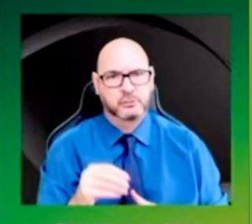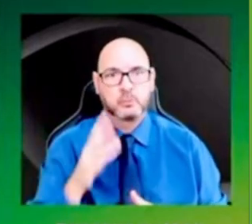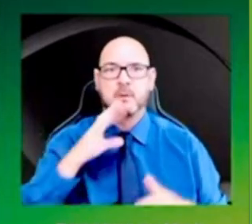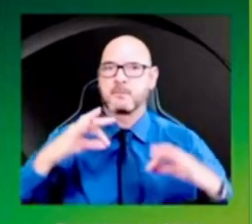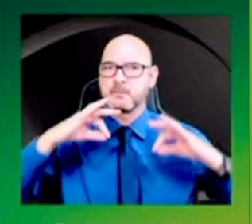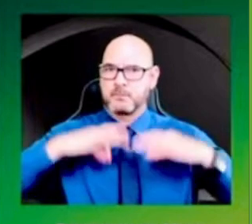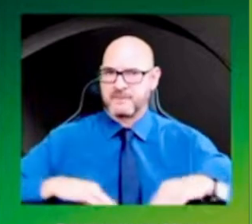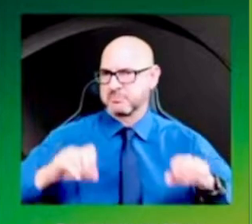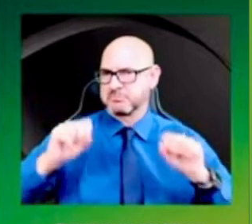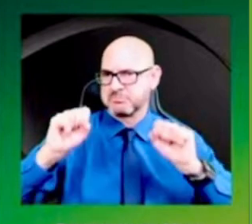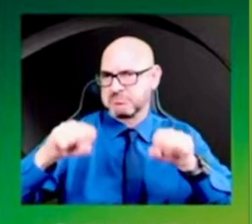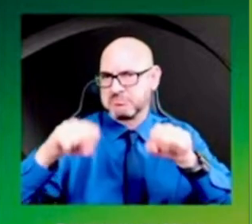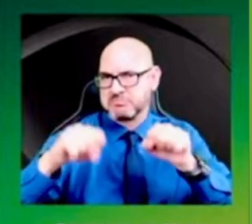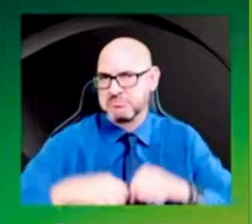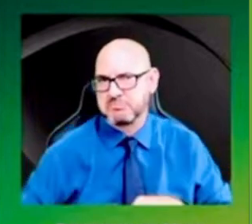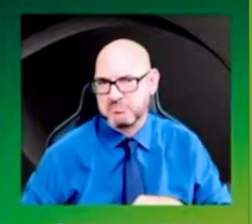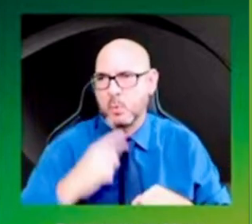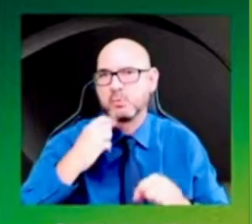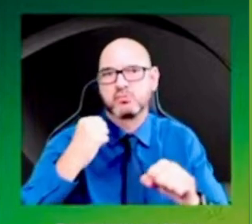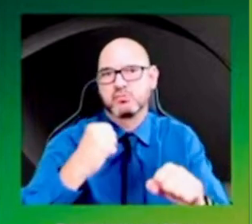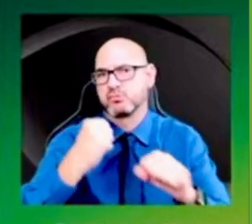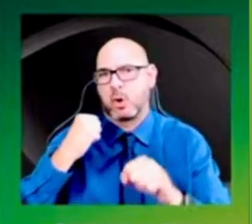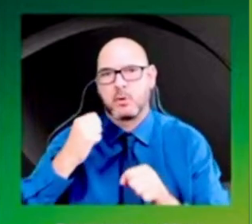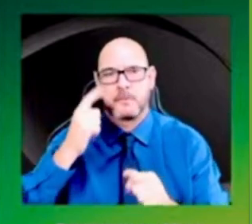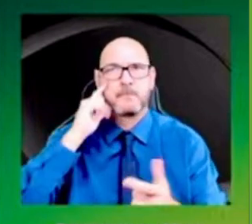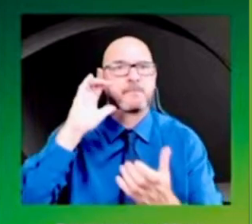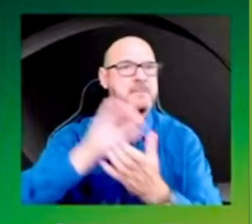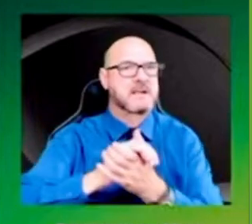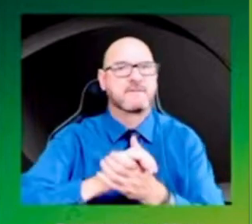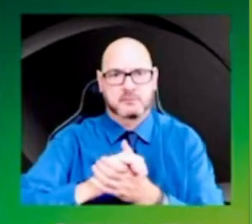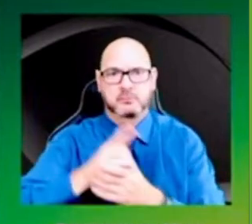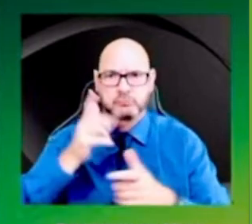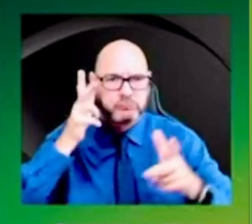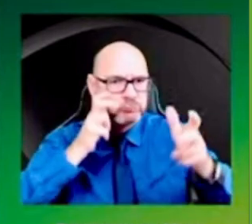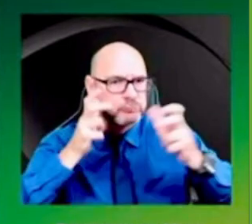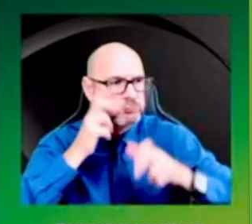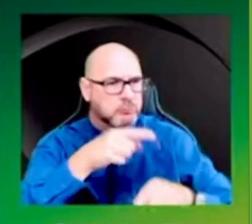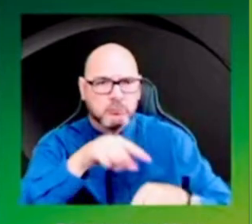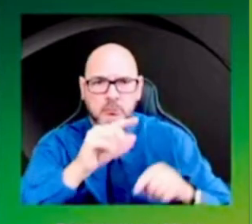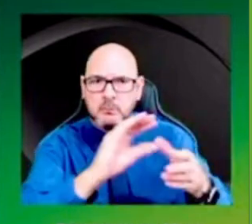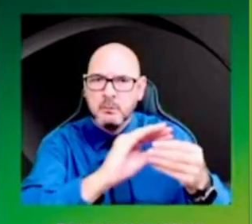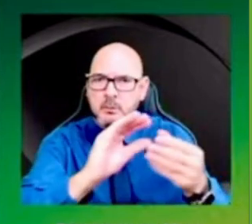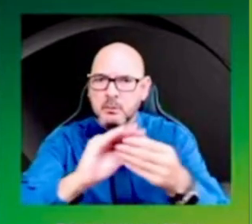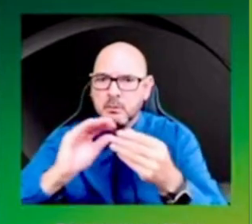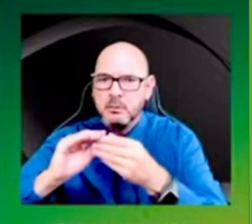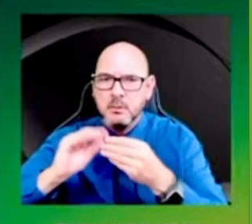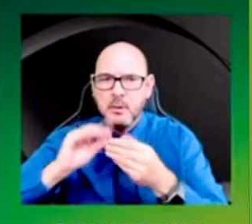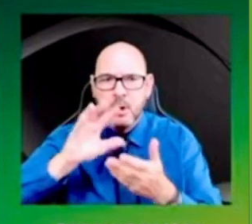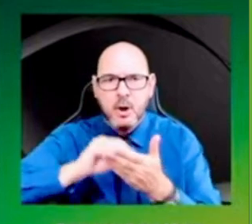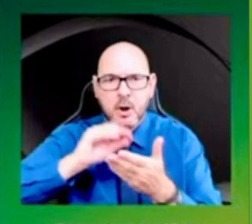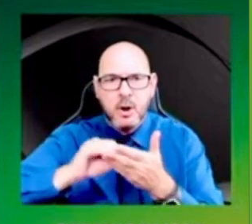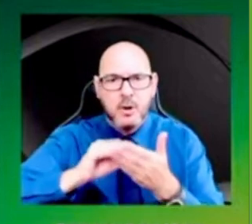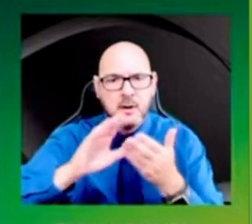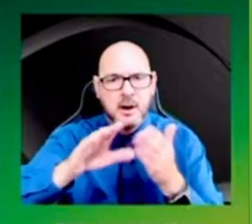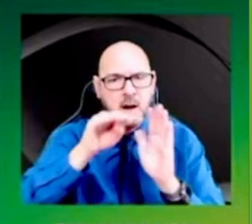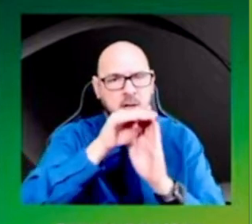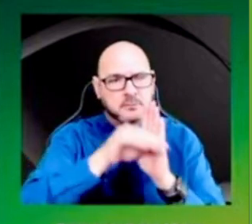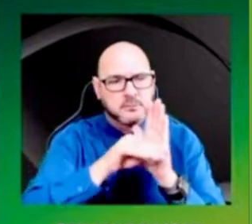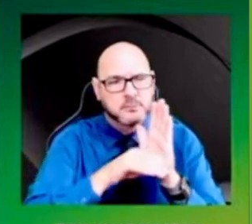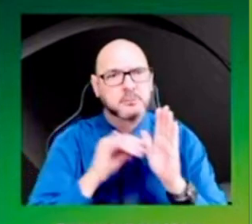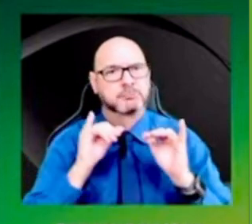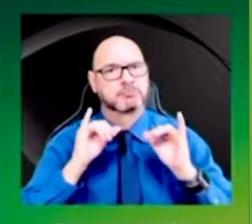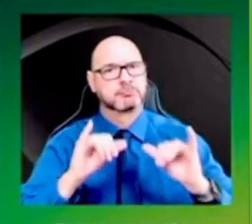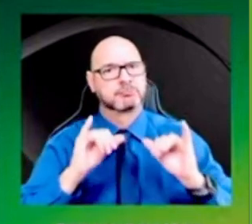believe, from hearing from you and from lessons learned. There are many areas of focus of